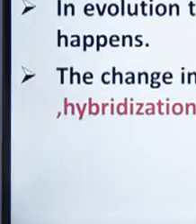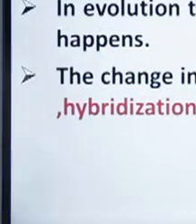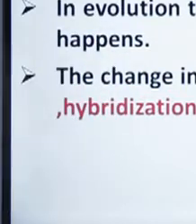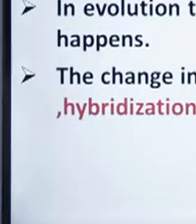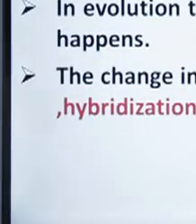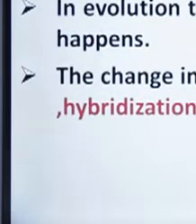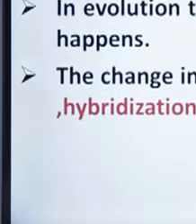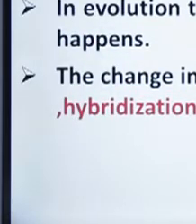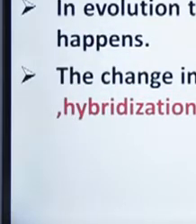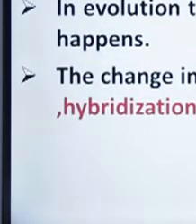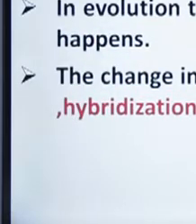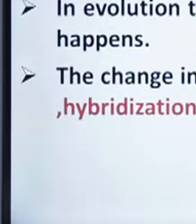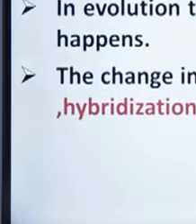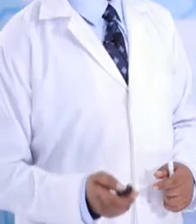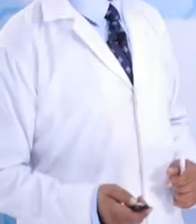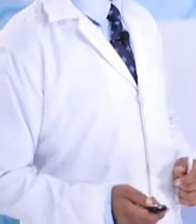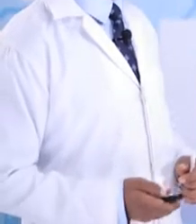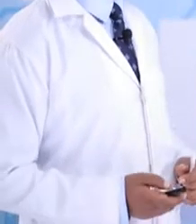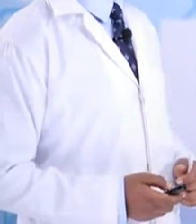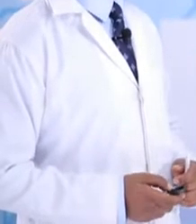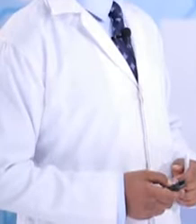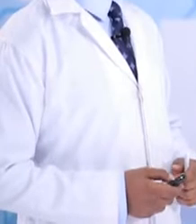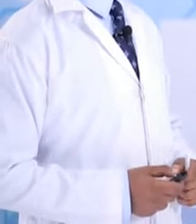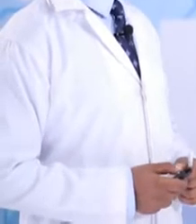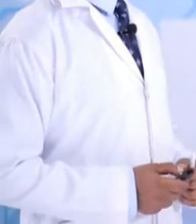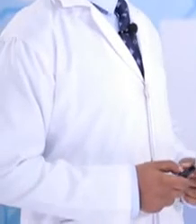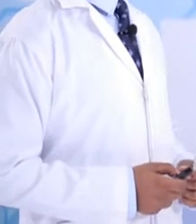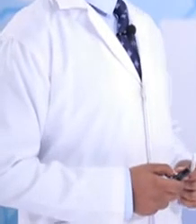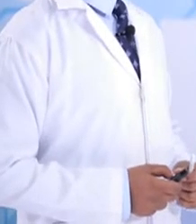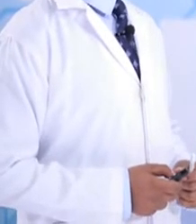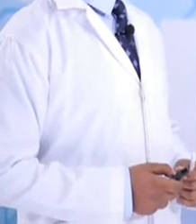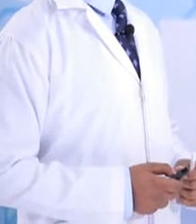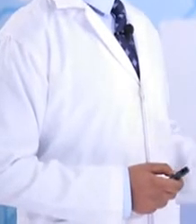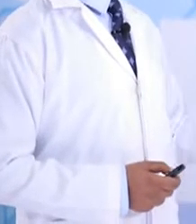reasons why evolution takes place.